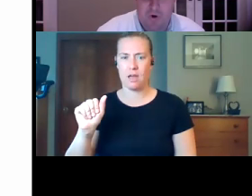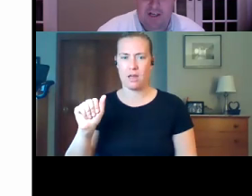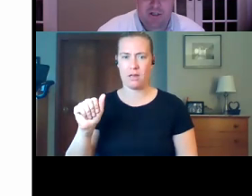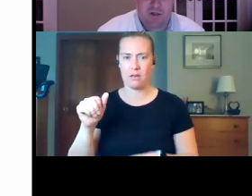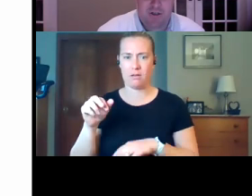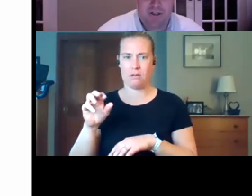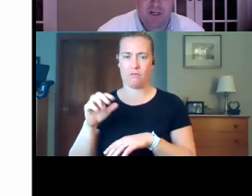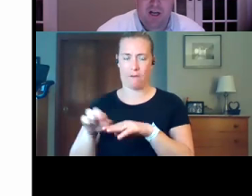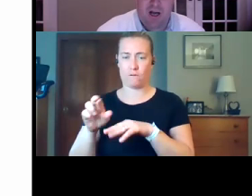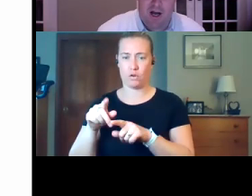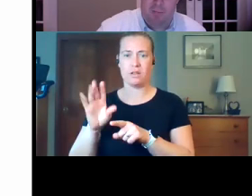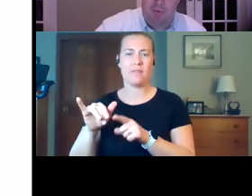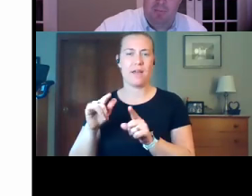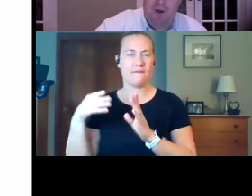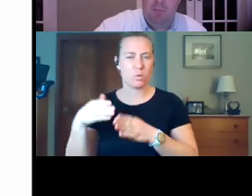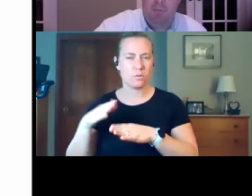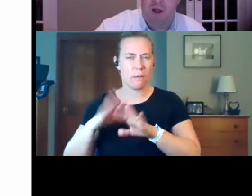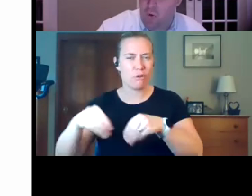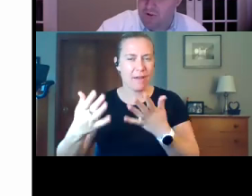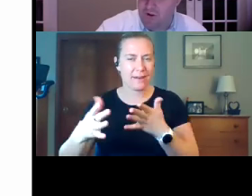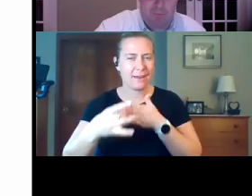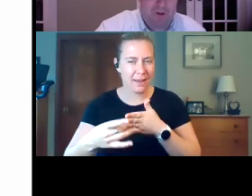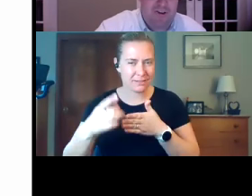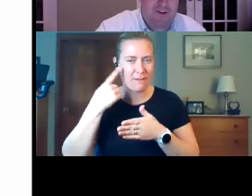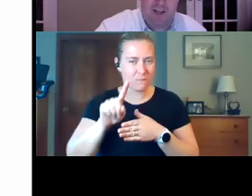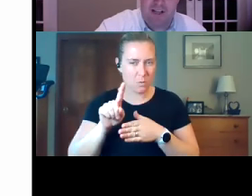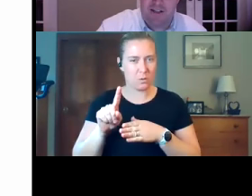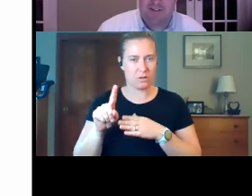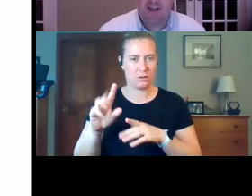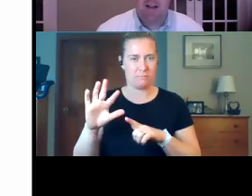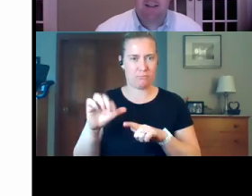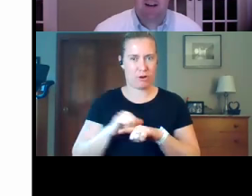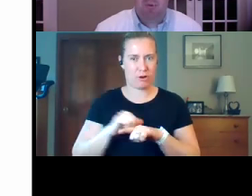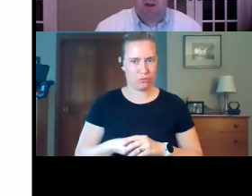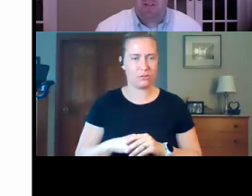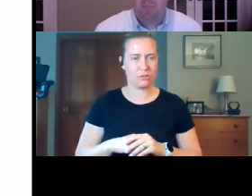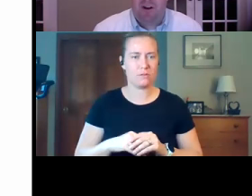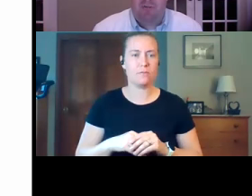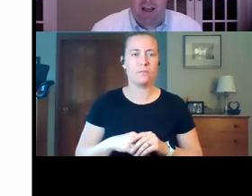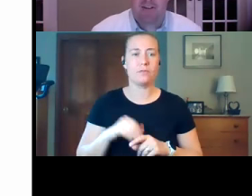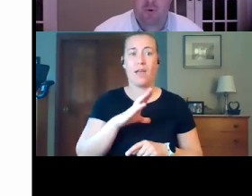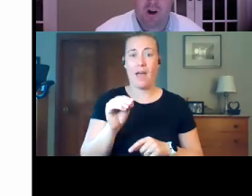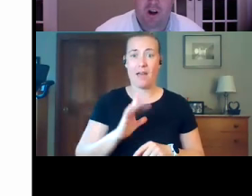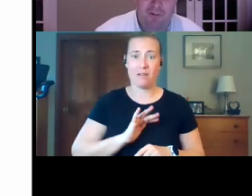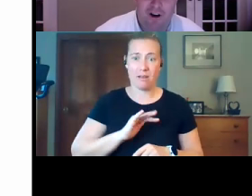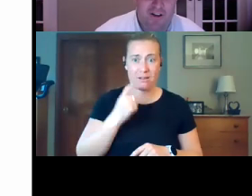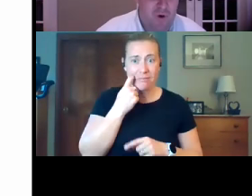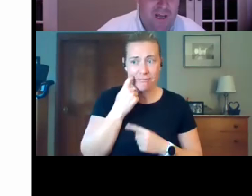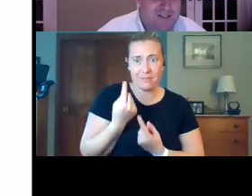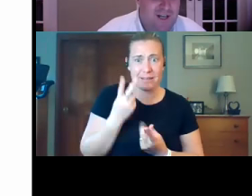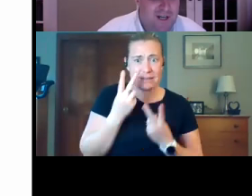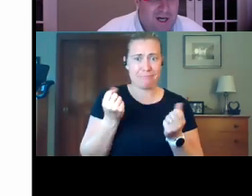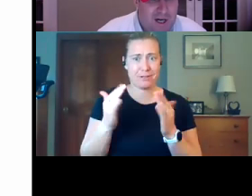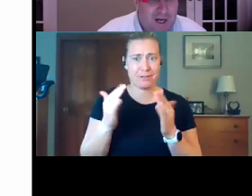to practitioners. And more so have been pleased lately to see colleagues kind of pick this up and advance this work in various